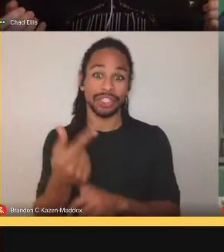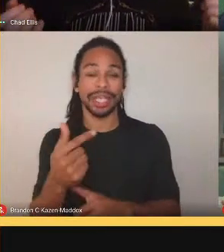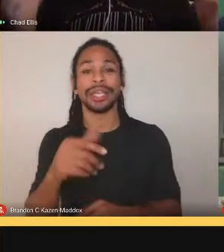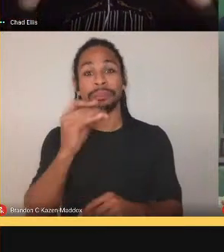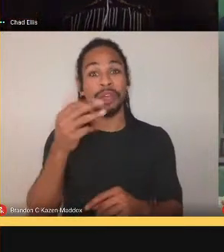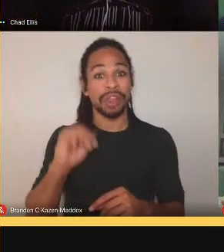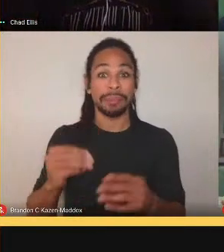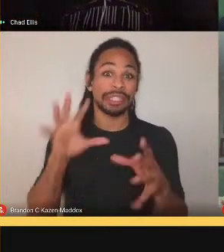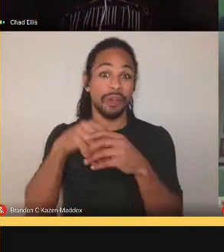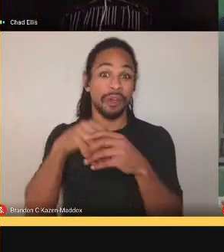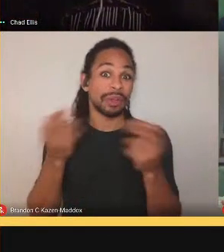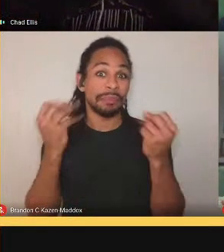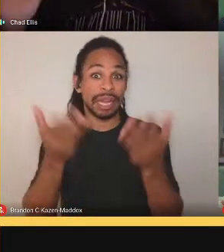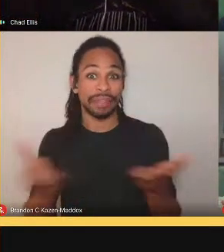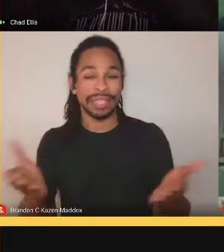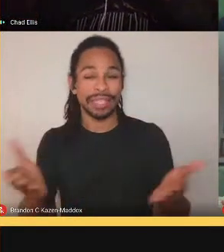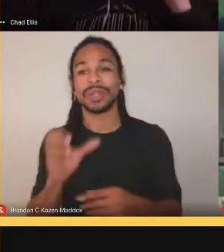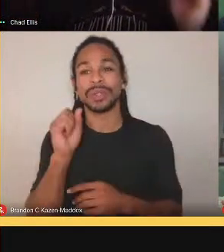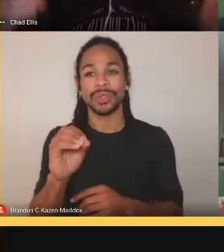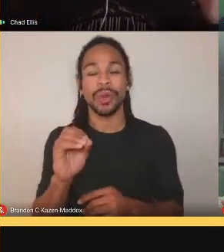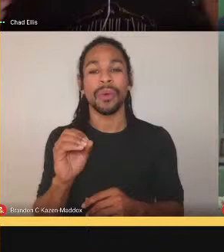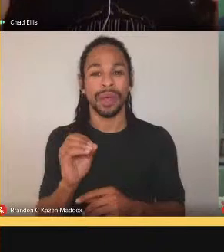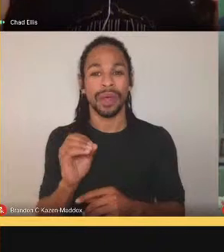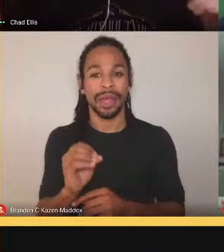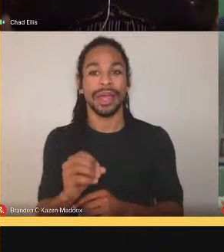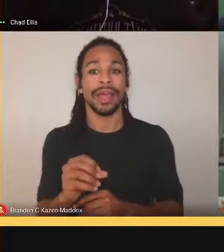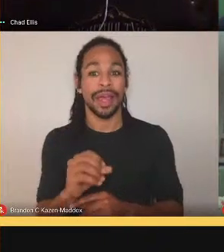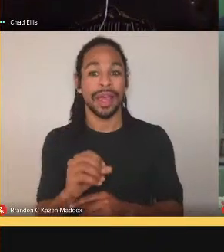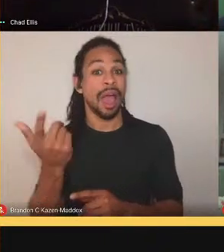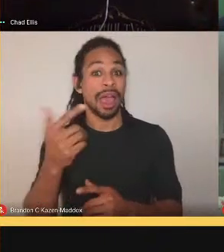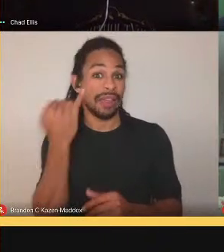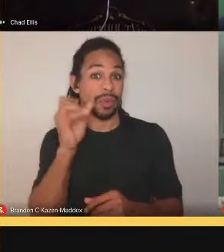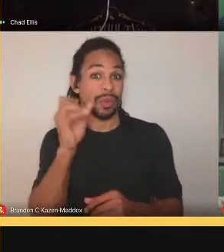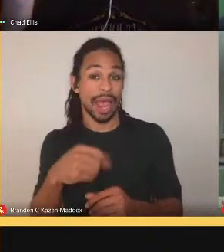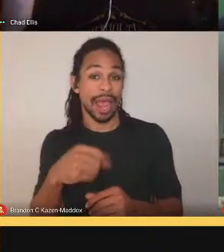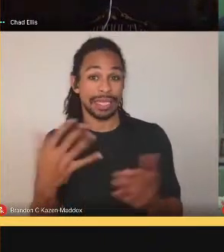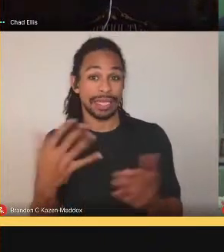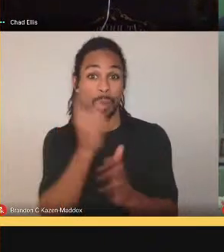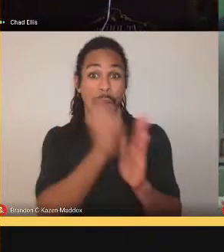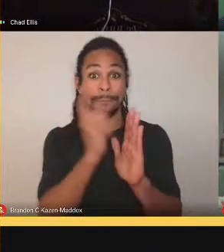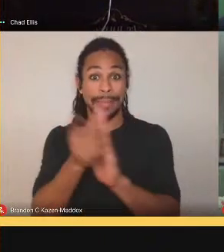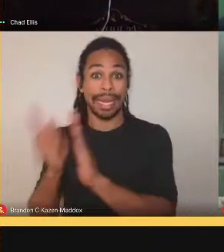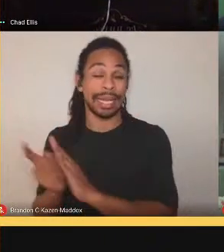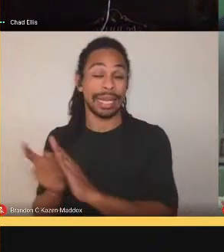you could take like 1 minute each to do that and plug your Twitter handles and or Patreons.